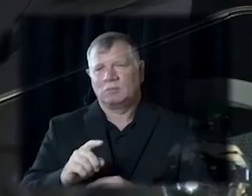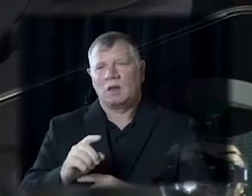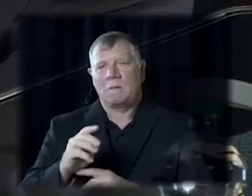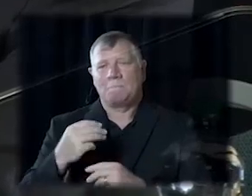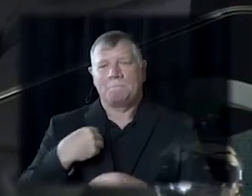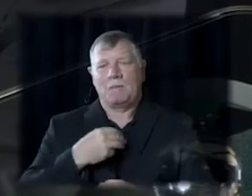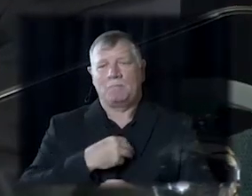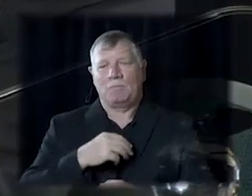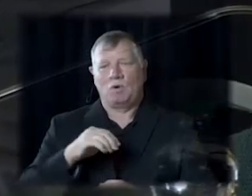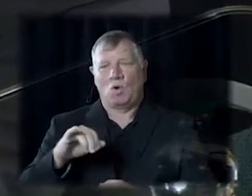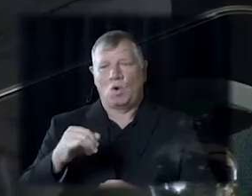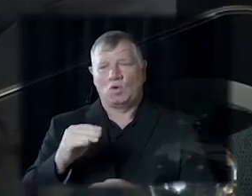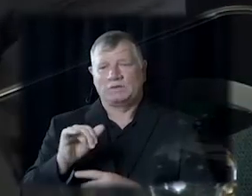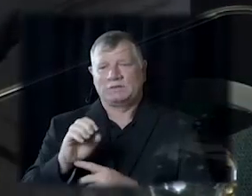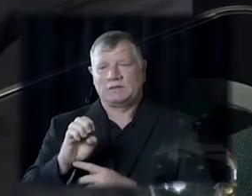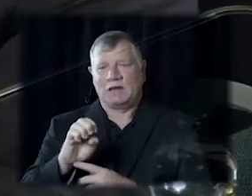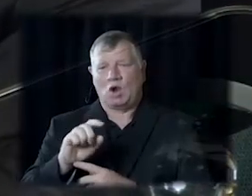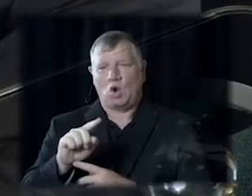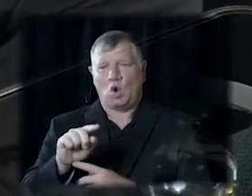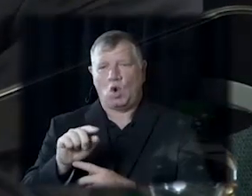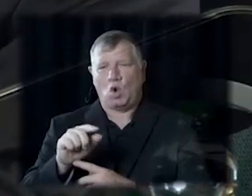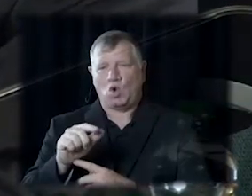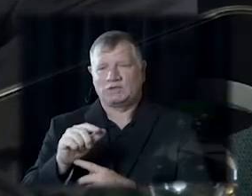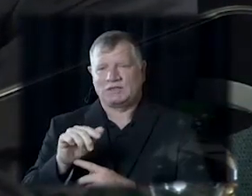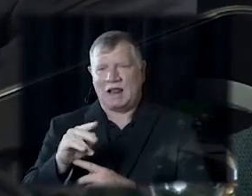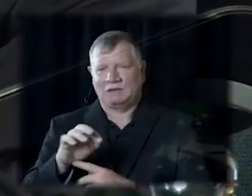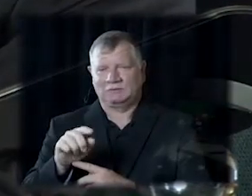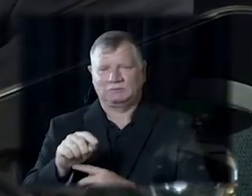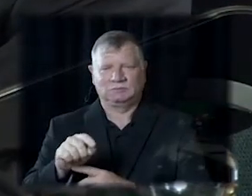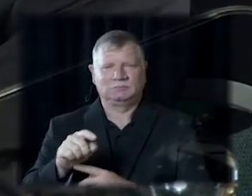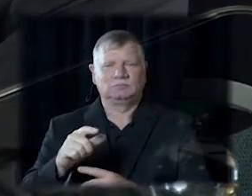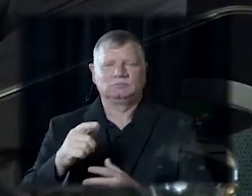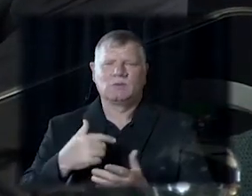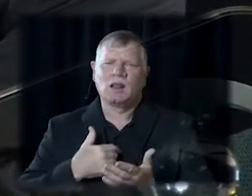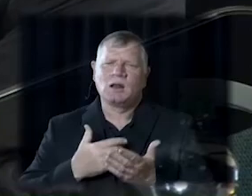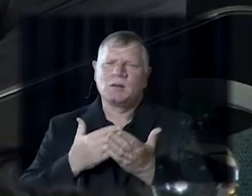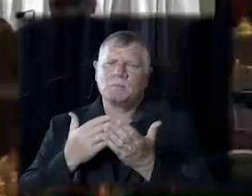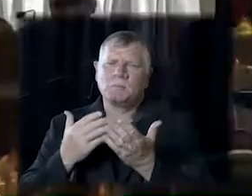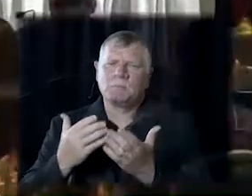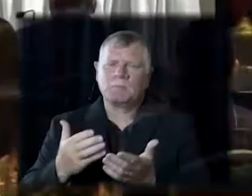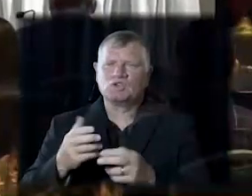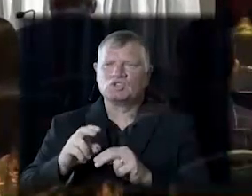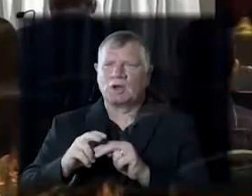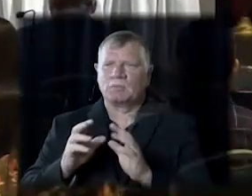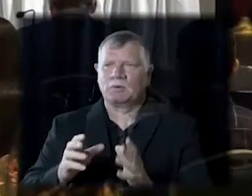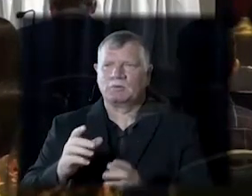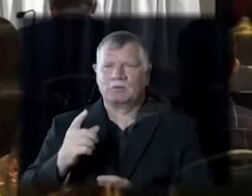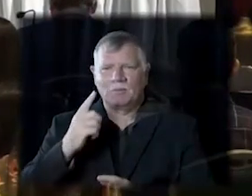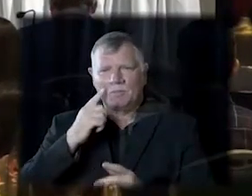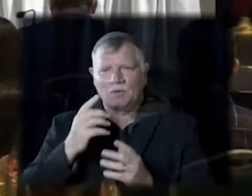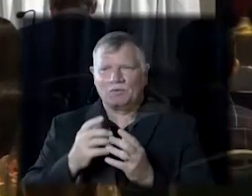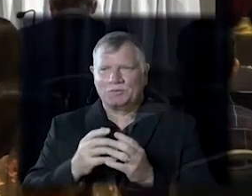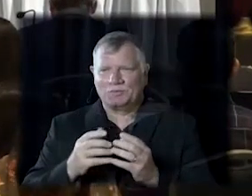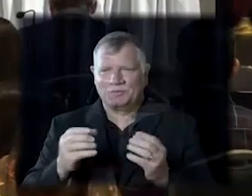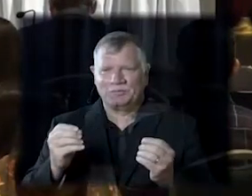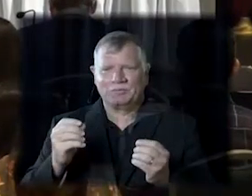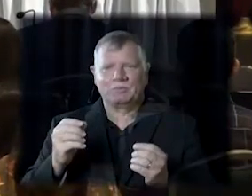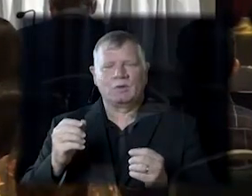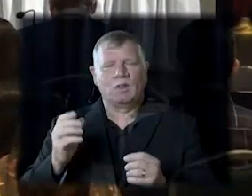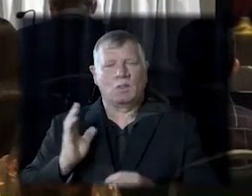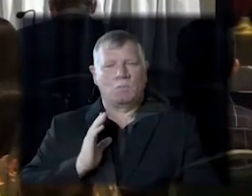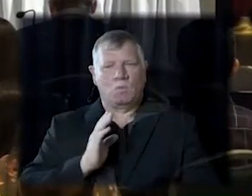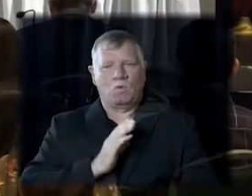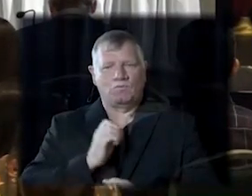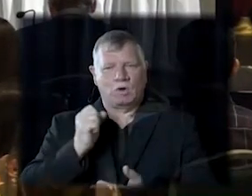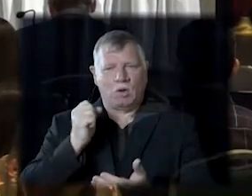Gonzalez. I'd like to make the following motion, Mr. Chairman. Be it resolved that the board confirms